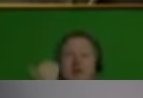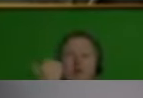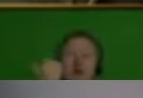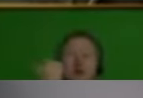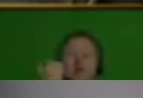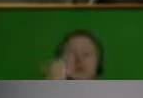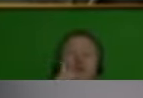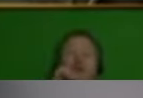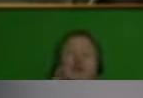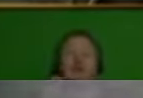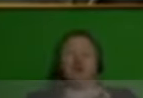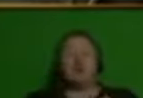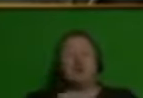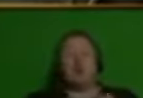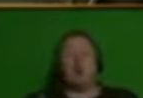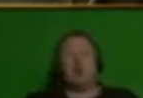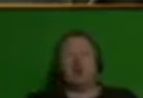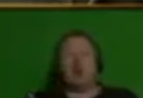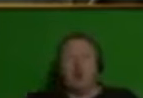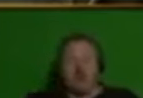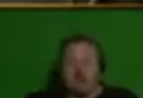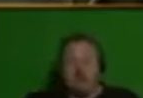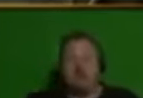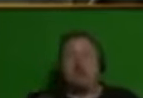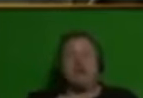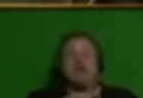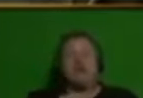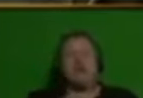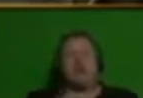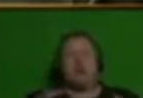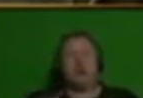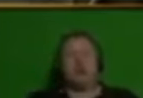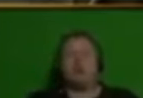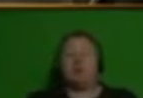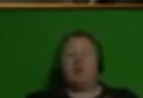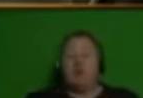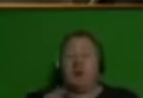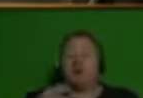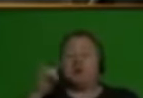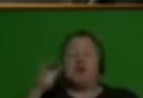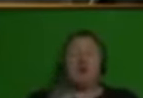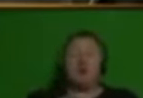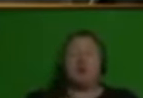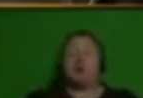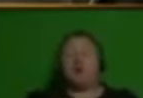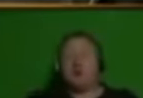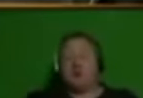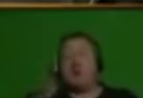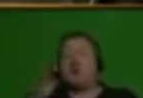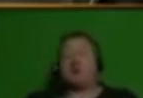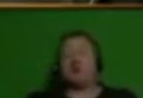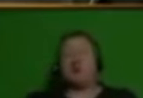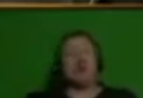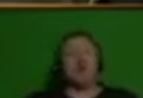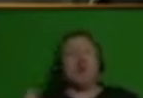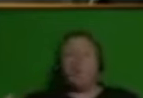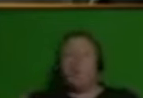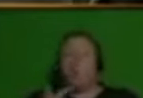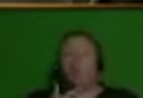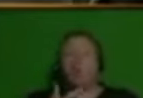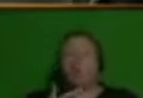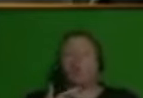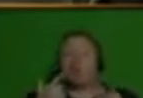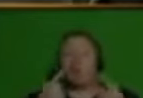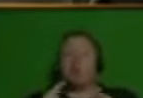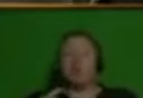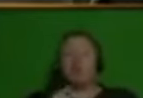under control, stimulate economic growth, cut interest rates, cut inflation, all of this whilst having